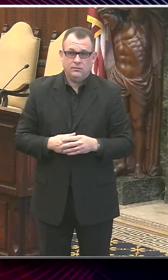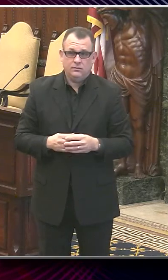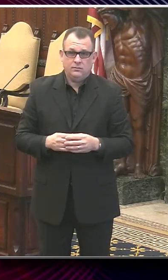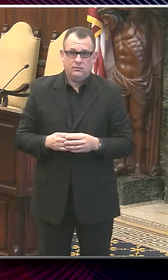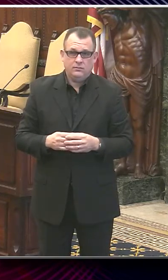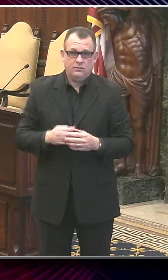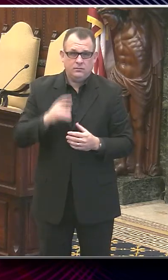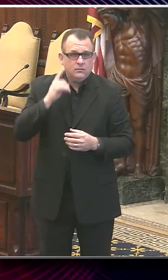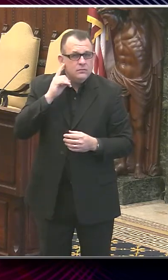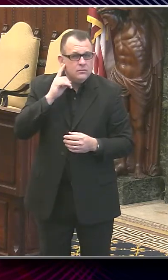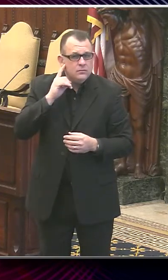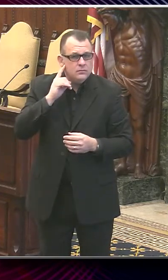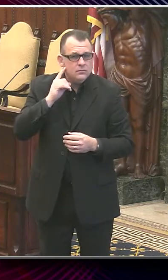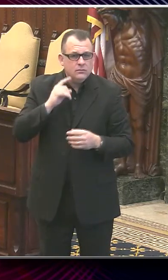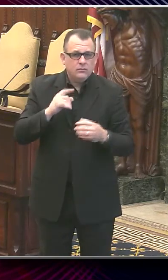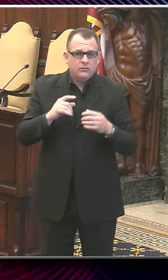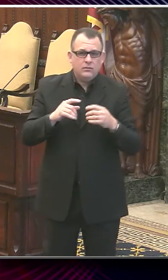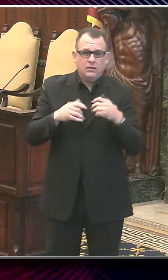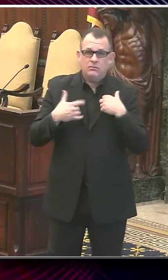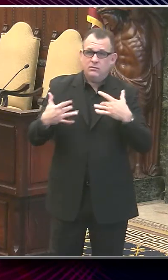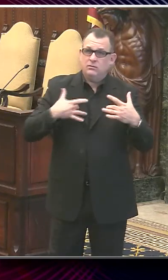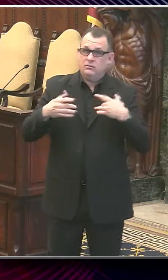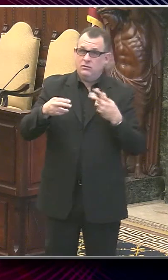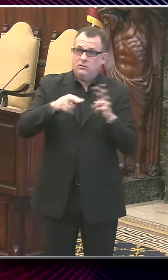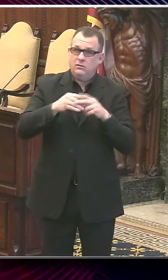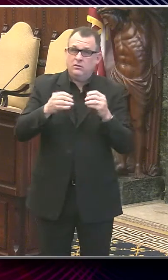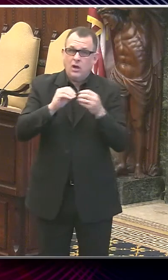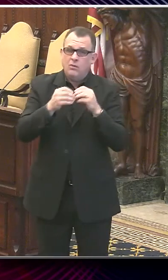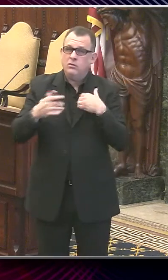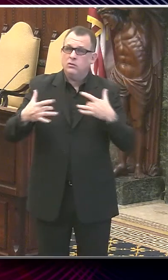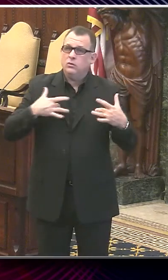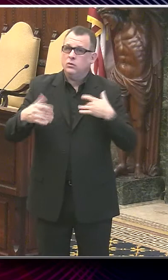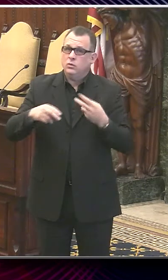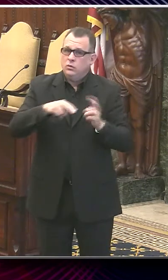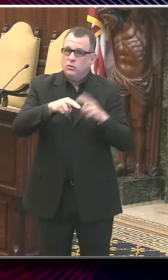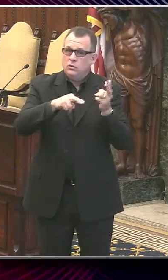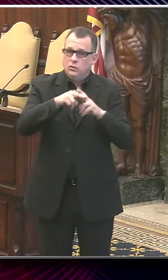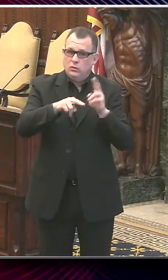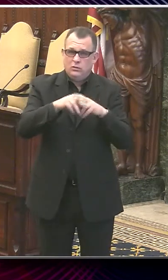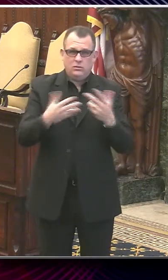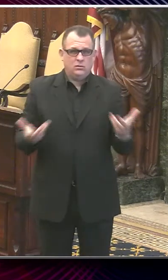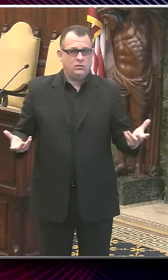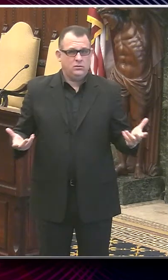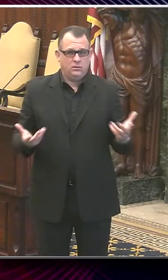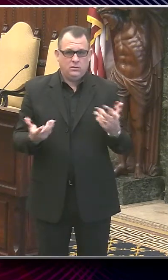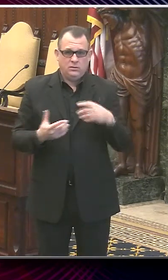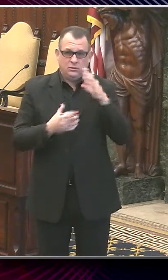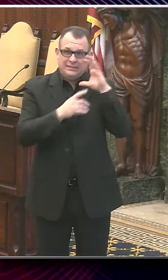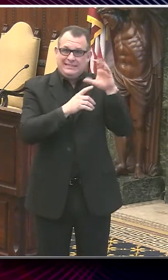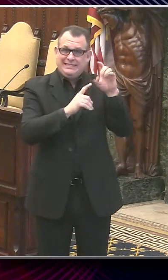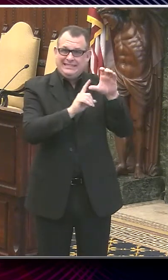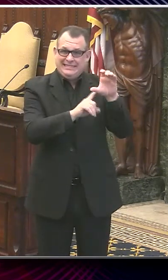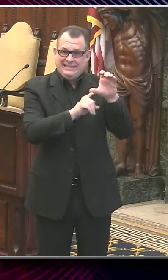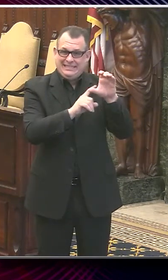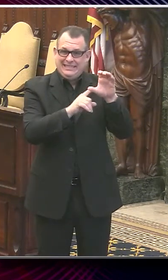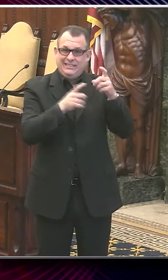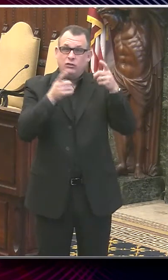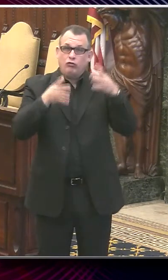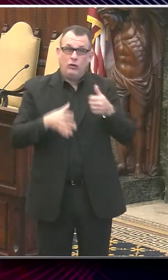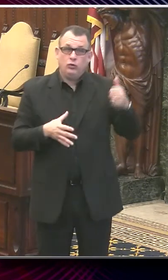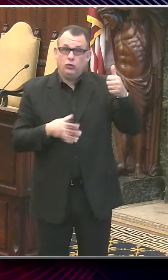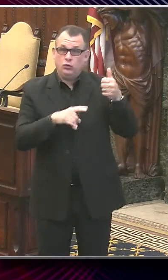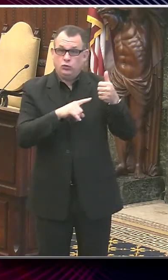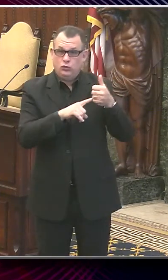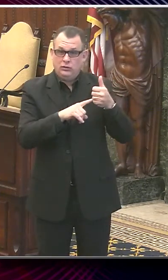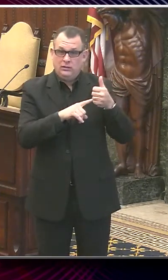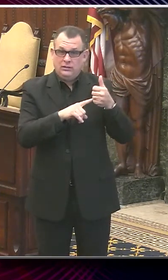I'm increasingly concerned about rising COVID rates and hospitalizations. Yesterday, the Centers for Disease Control director made a plea for people to wear